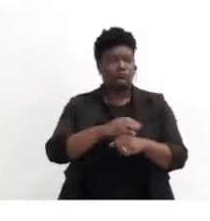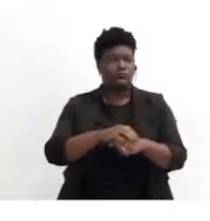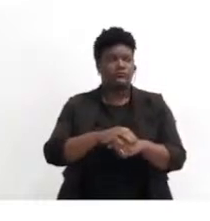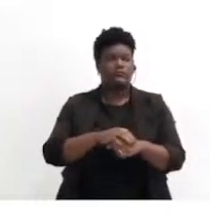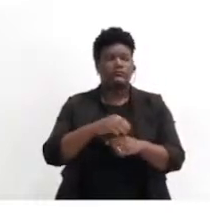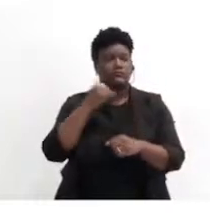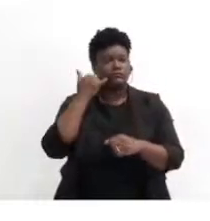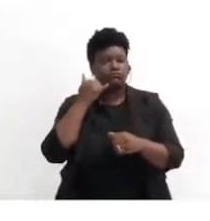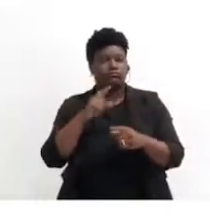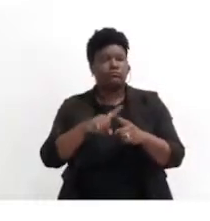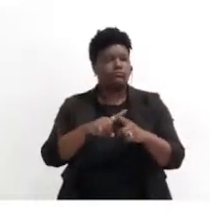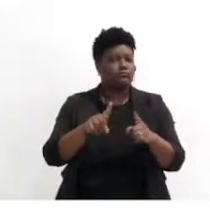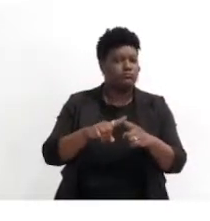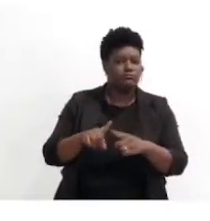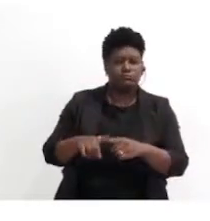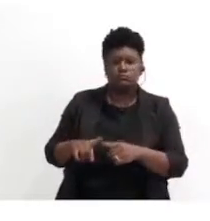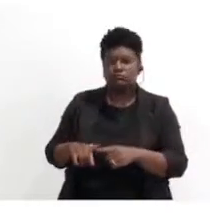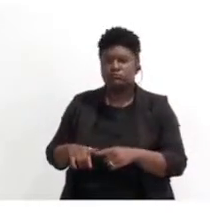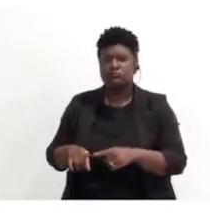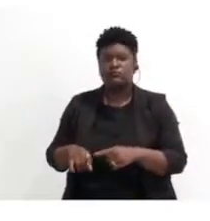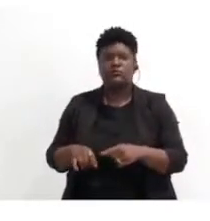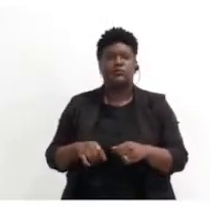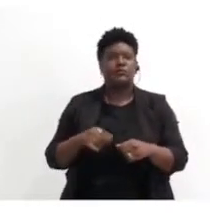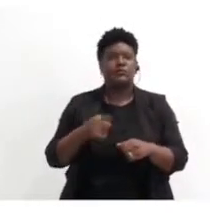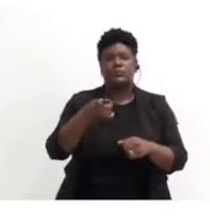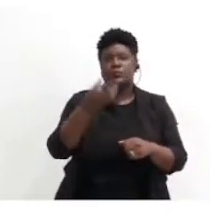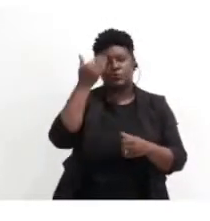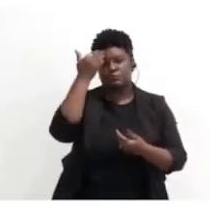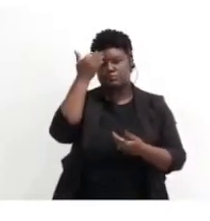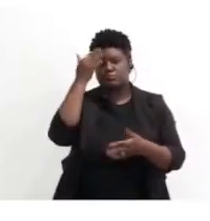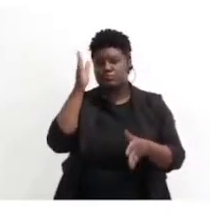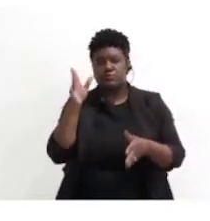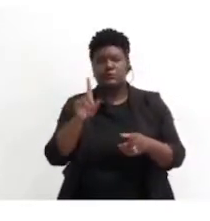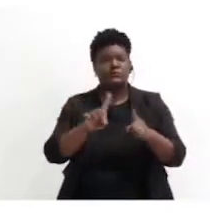a normal interconnect layer and what's an RDL layer.